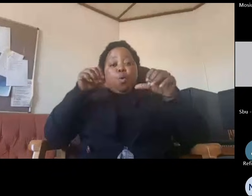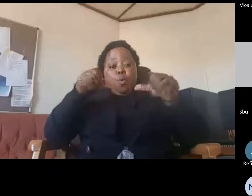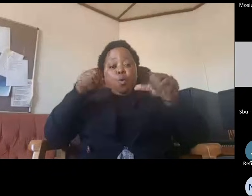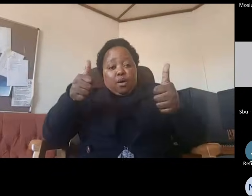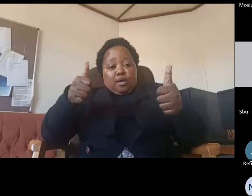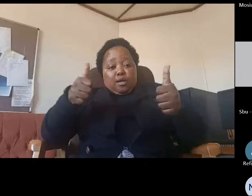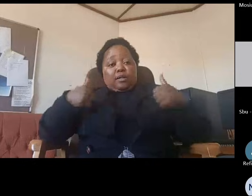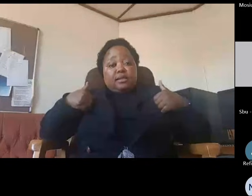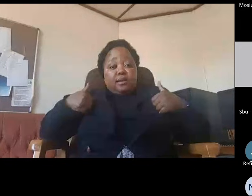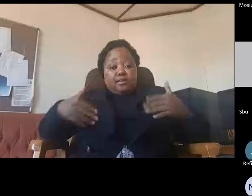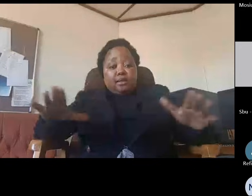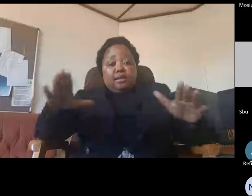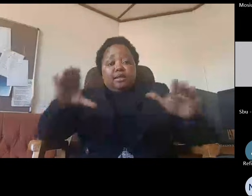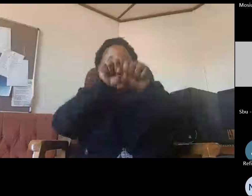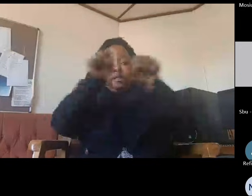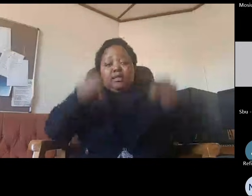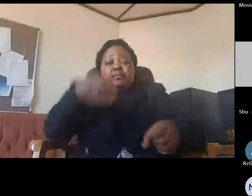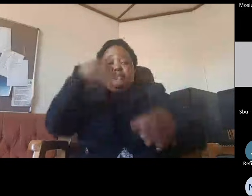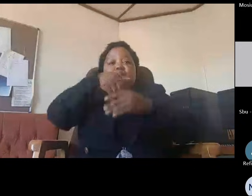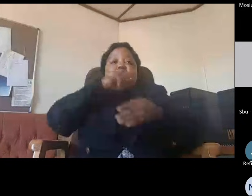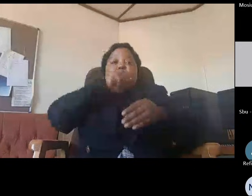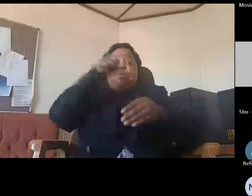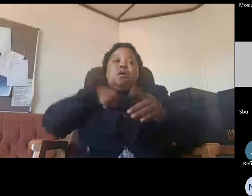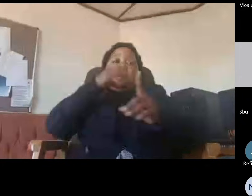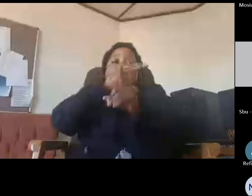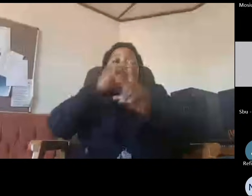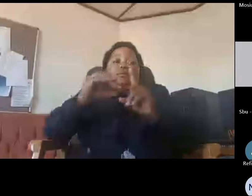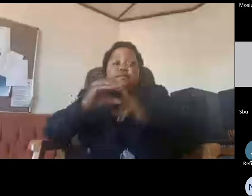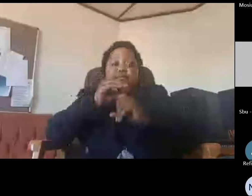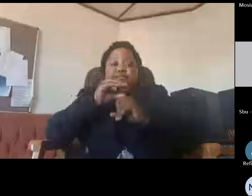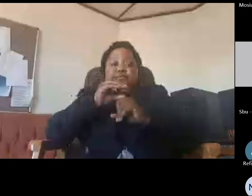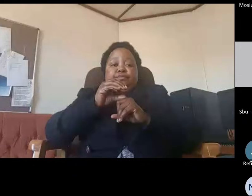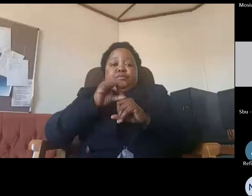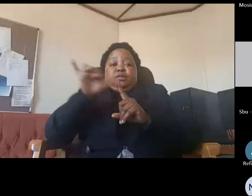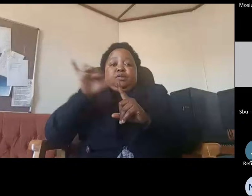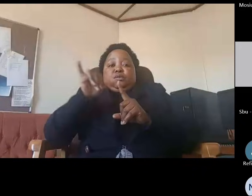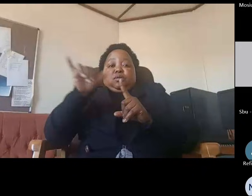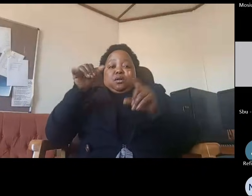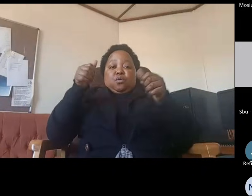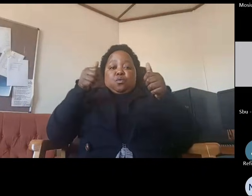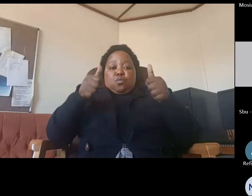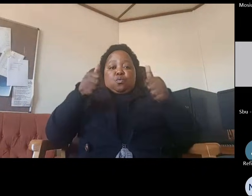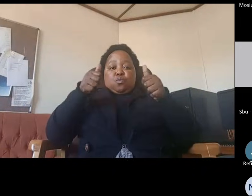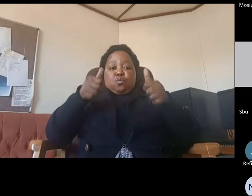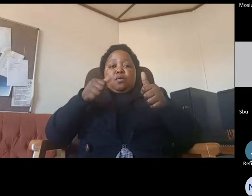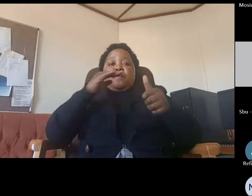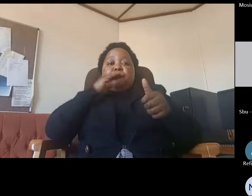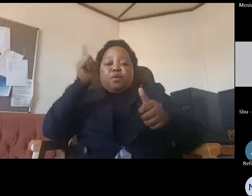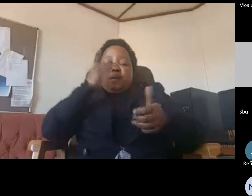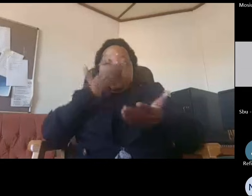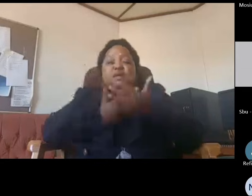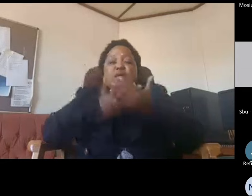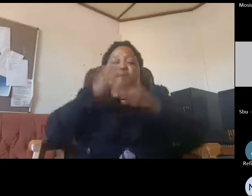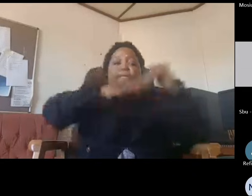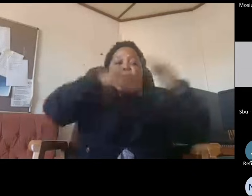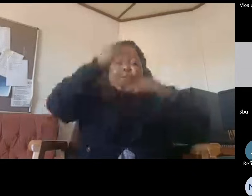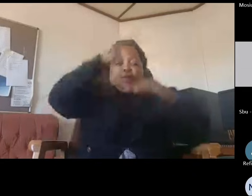our cultures, which are good? They need to be built on and then be carried